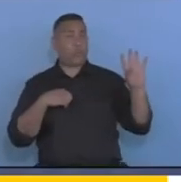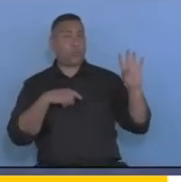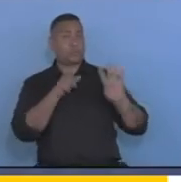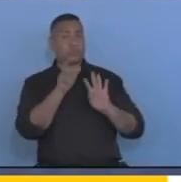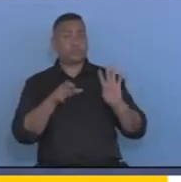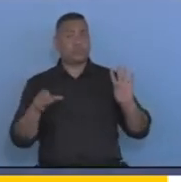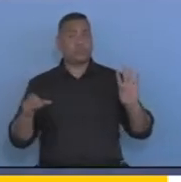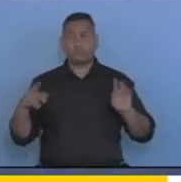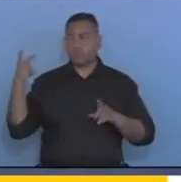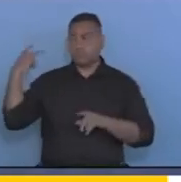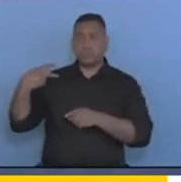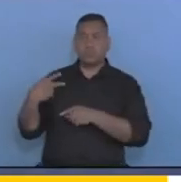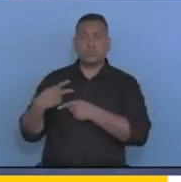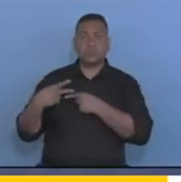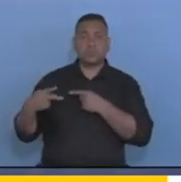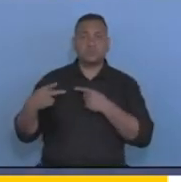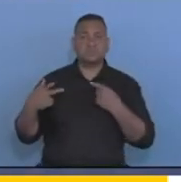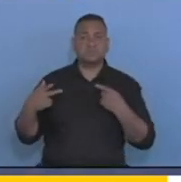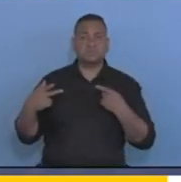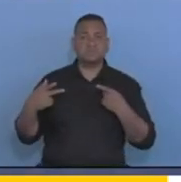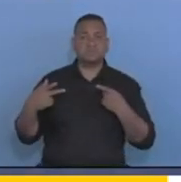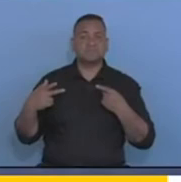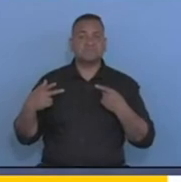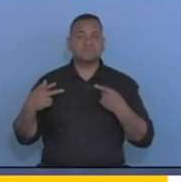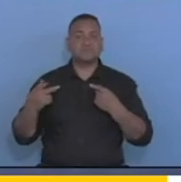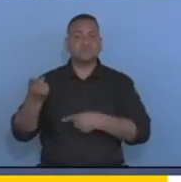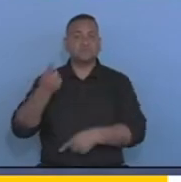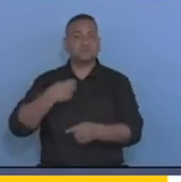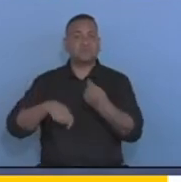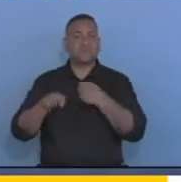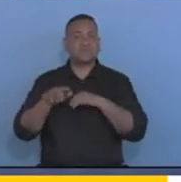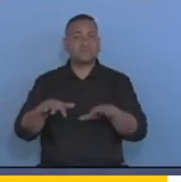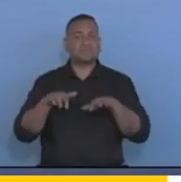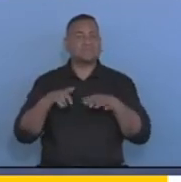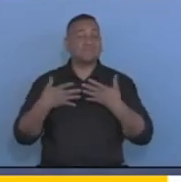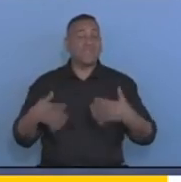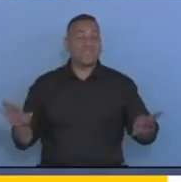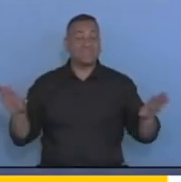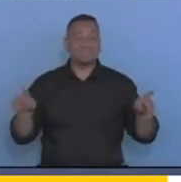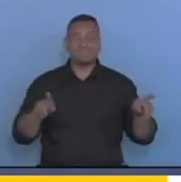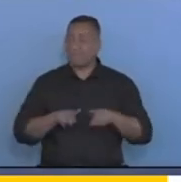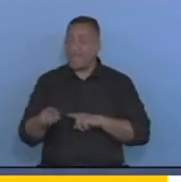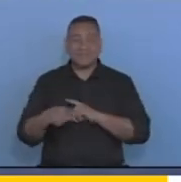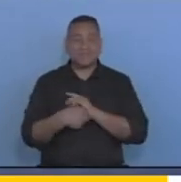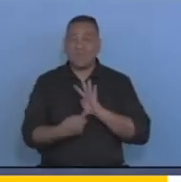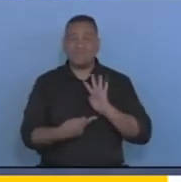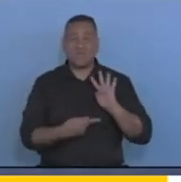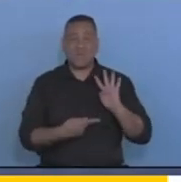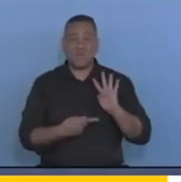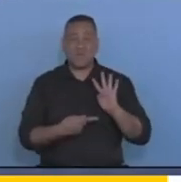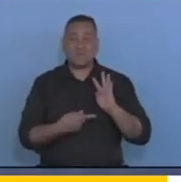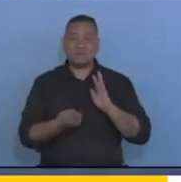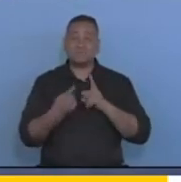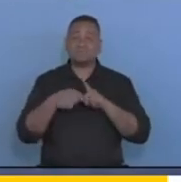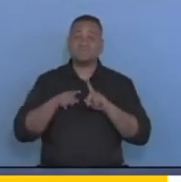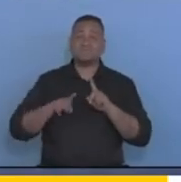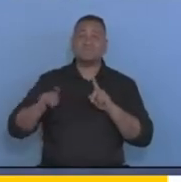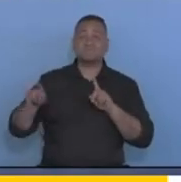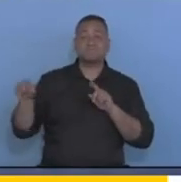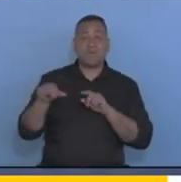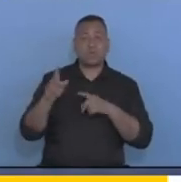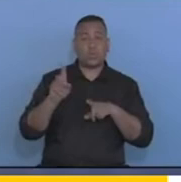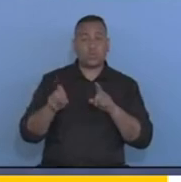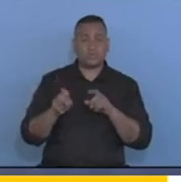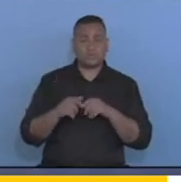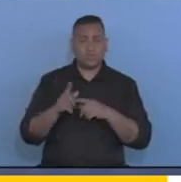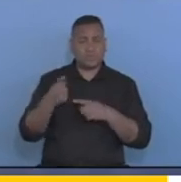weeks. So, wow. And they have... Coming back to your question, do they have stuff to sell?